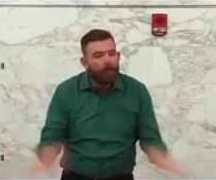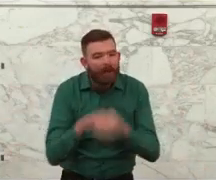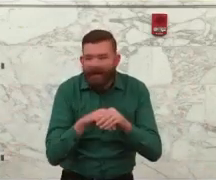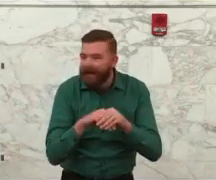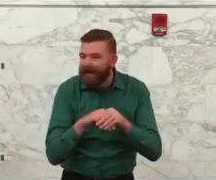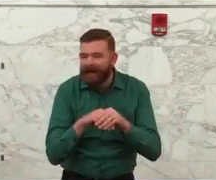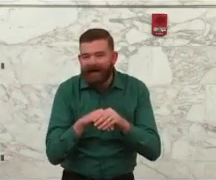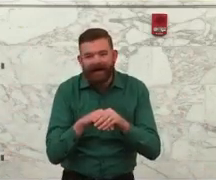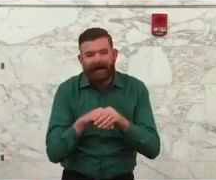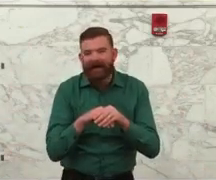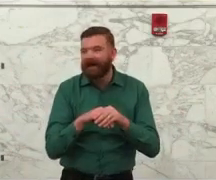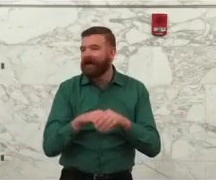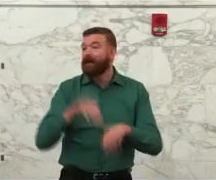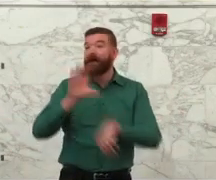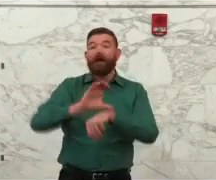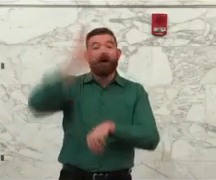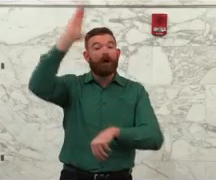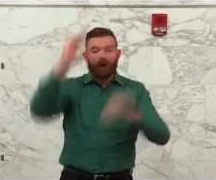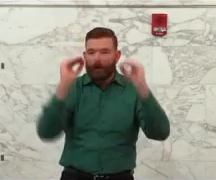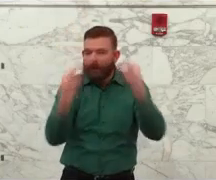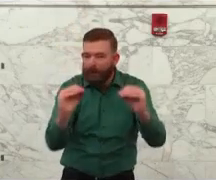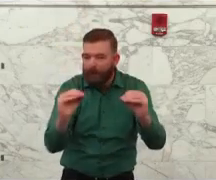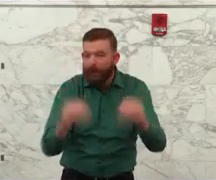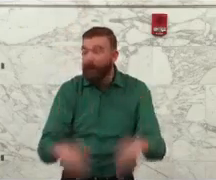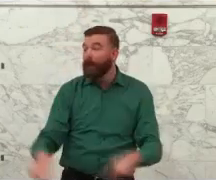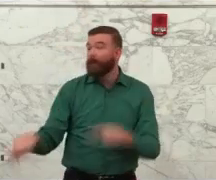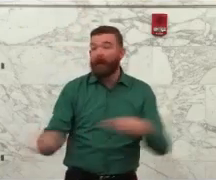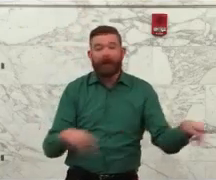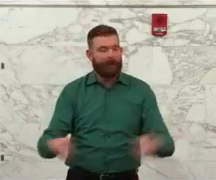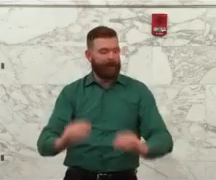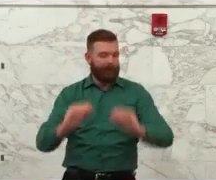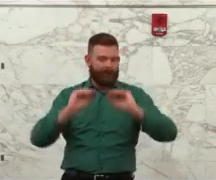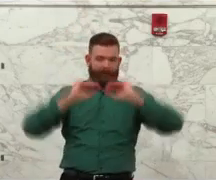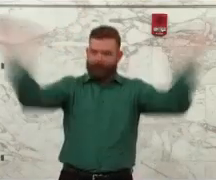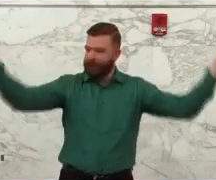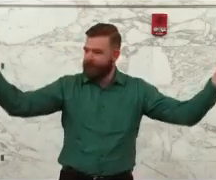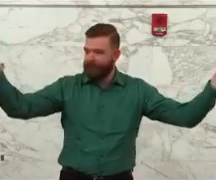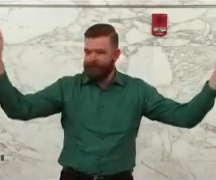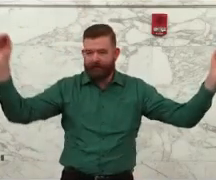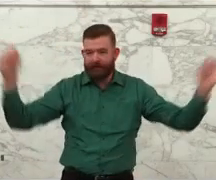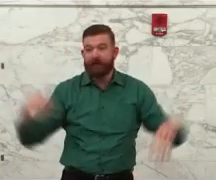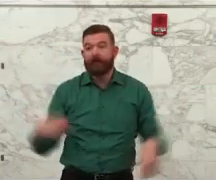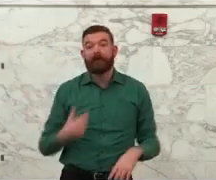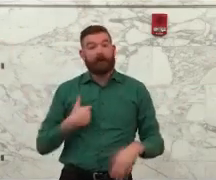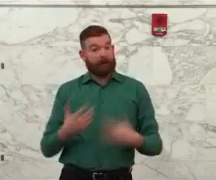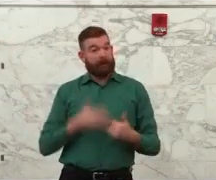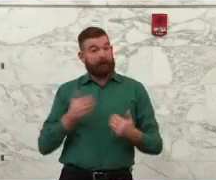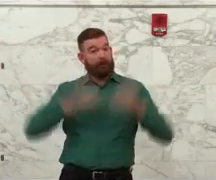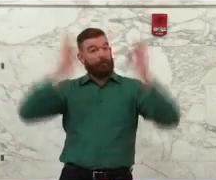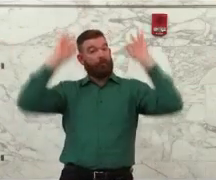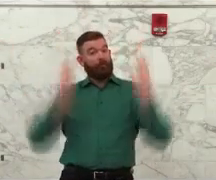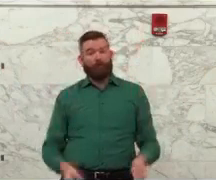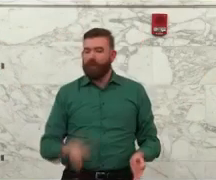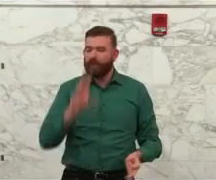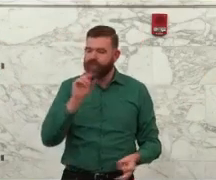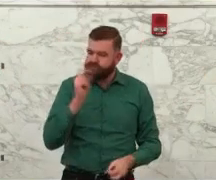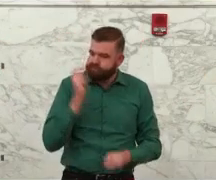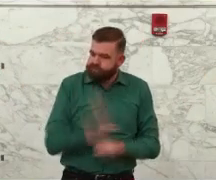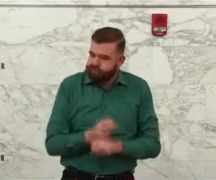or even parties. This decision is not an easy one, and it pains me that important life moments will not